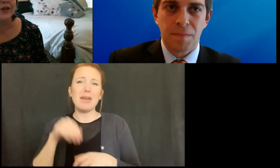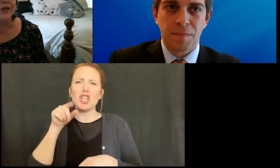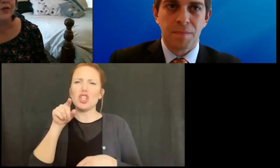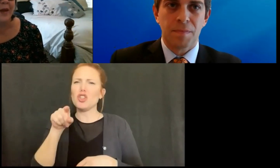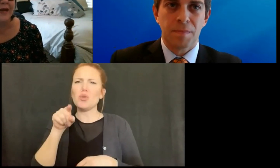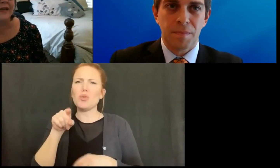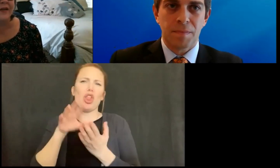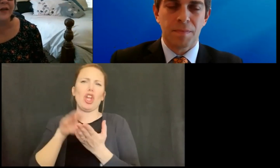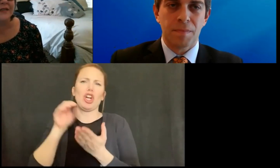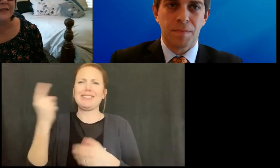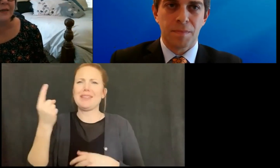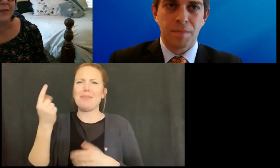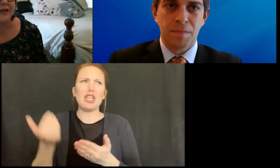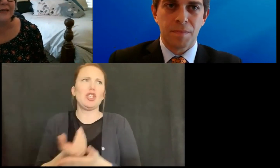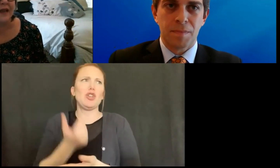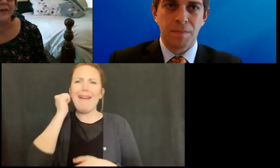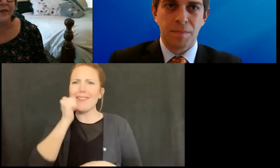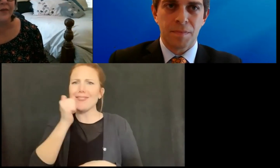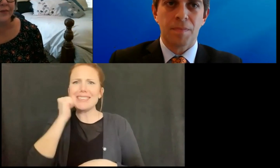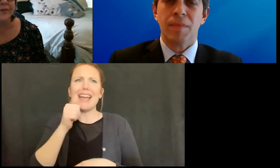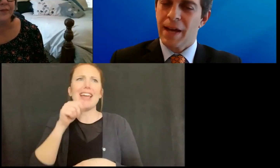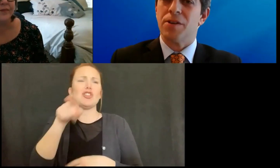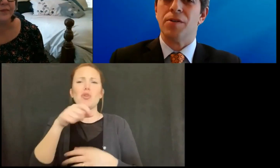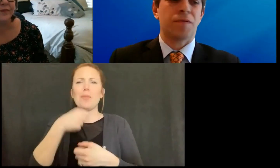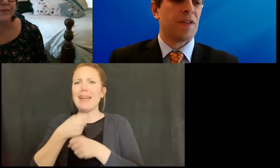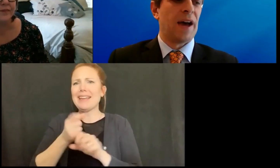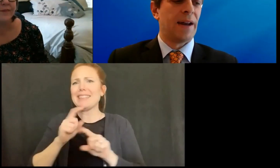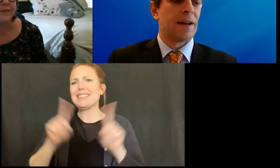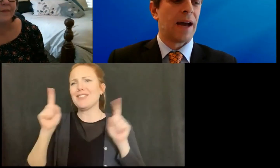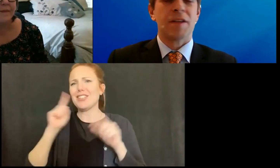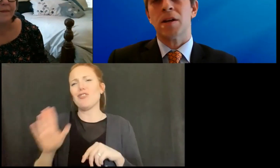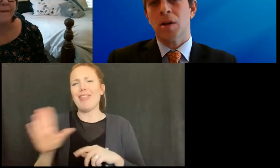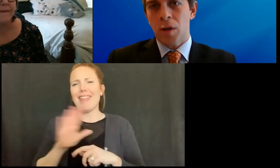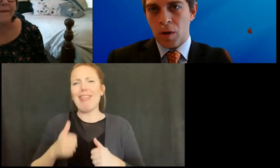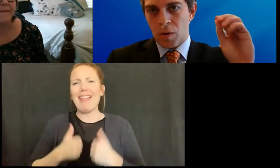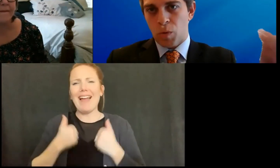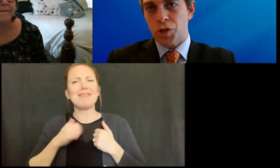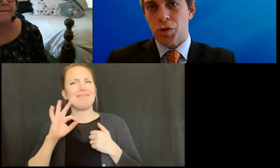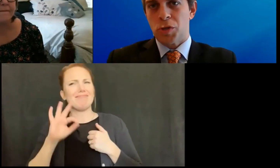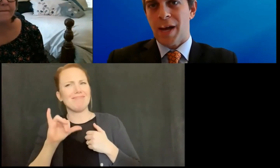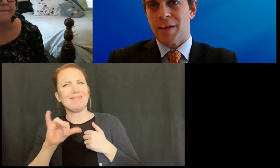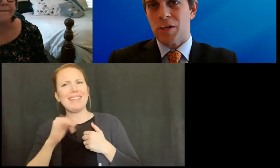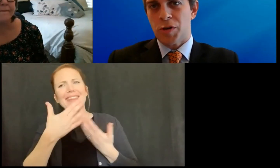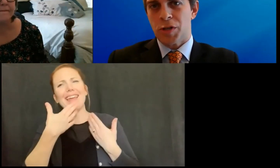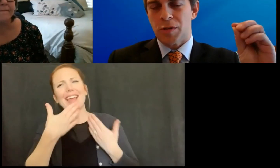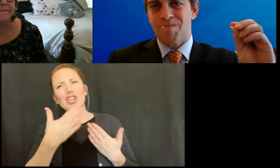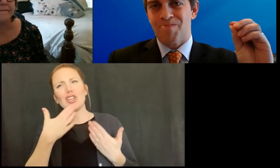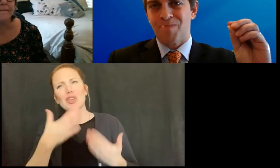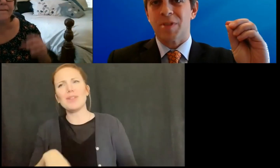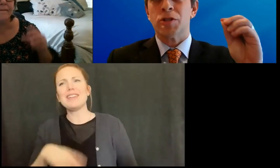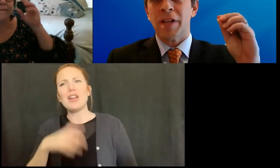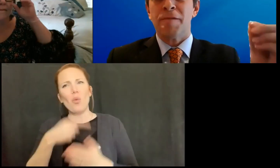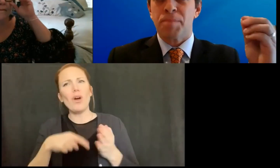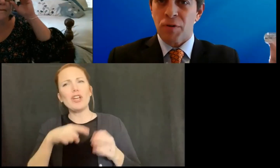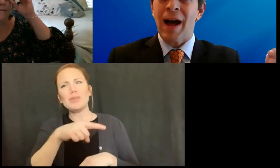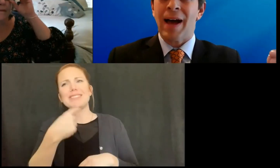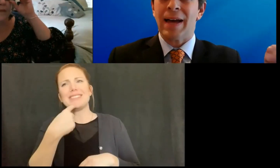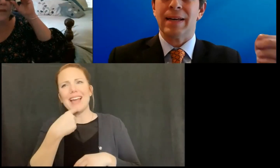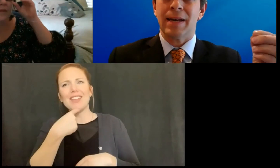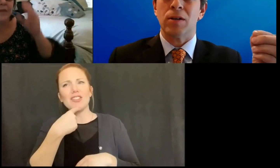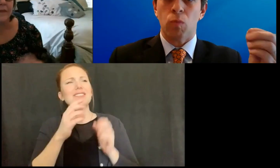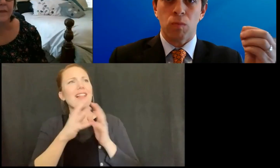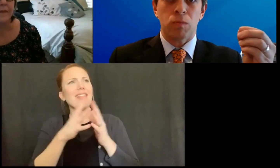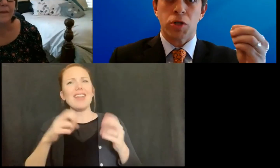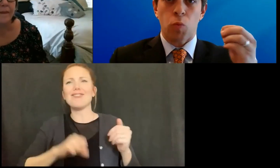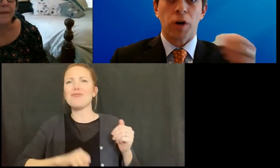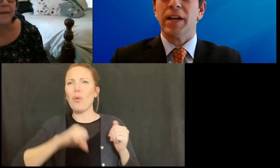day, you've made a difference in somebody's life. Thank you for that. And I think what you said, you know, there's a lot of